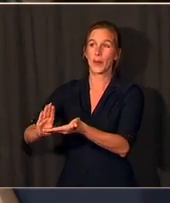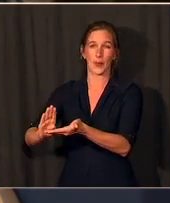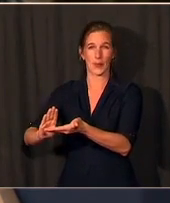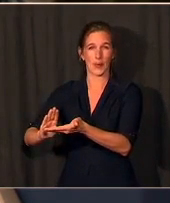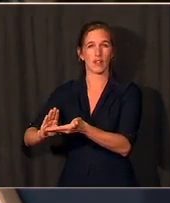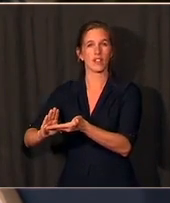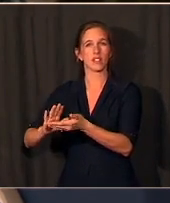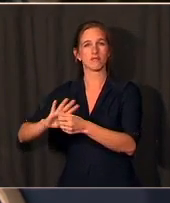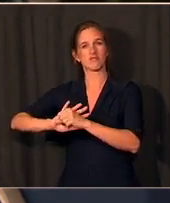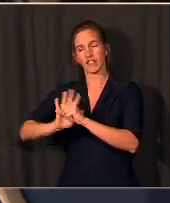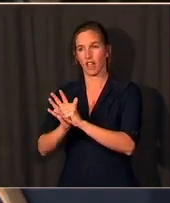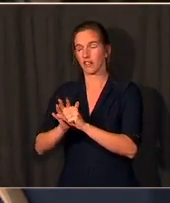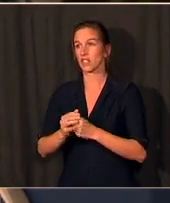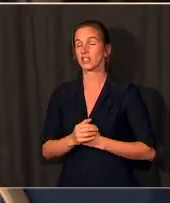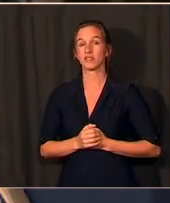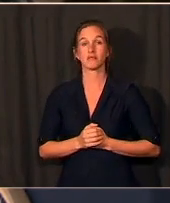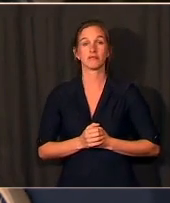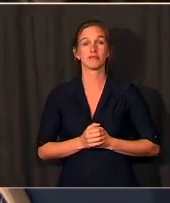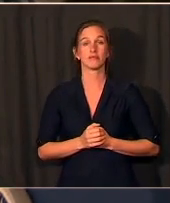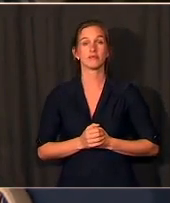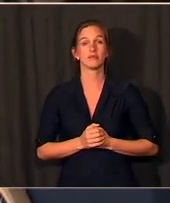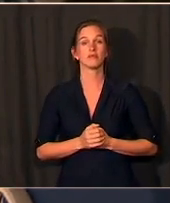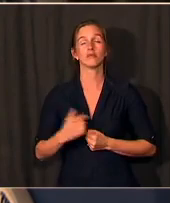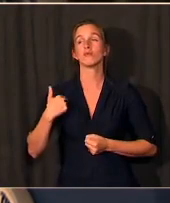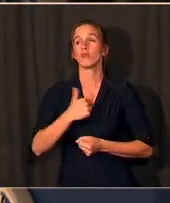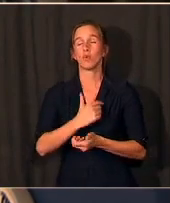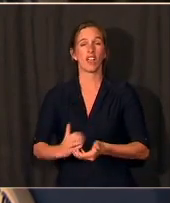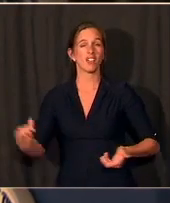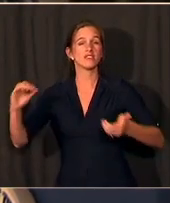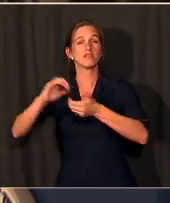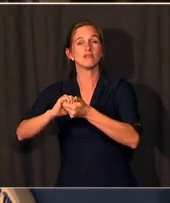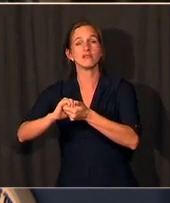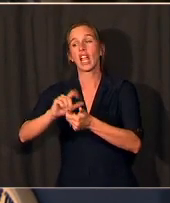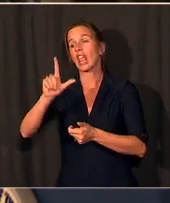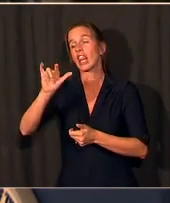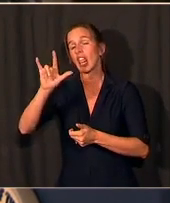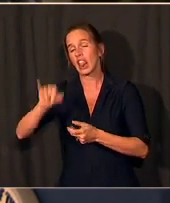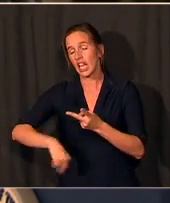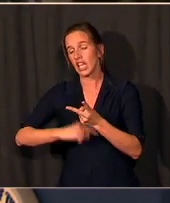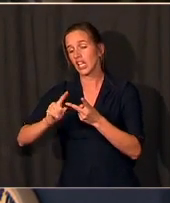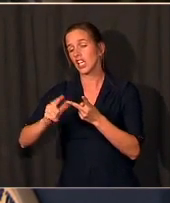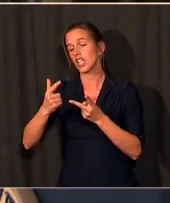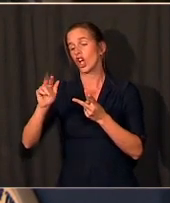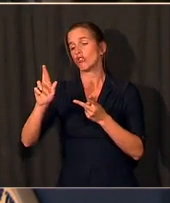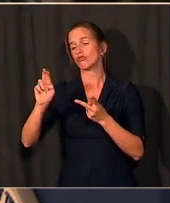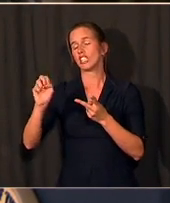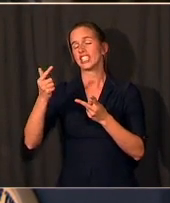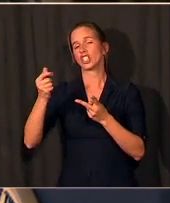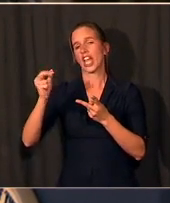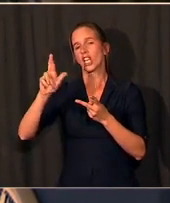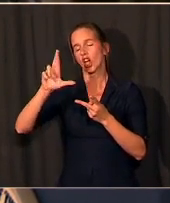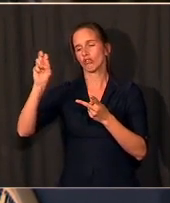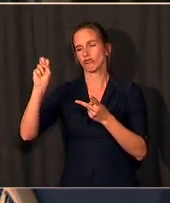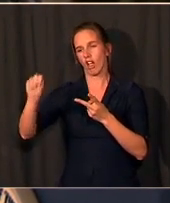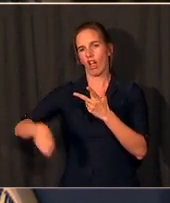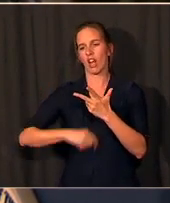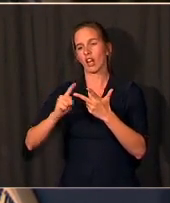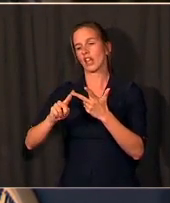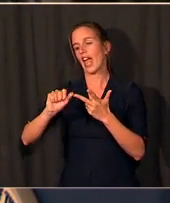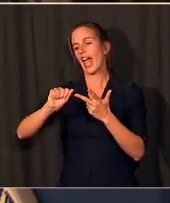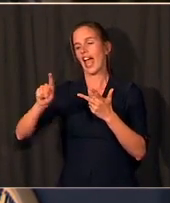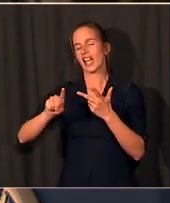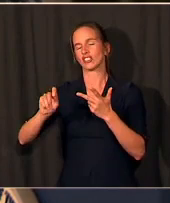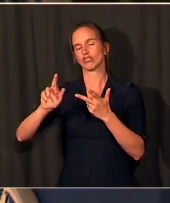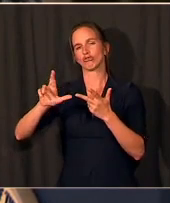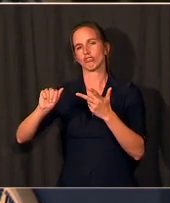Mr. President said, we have announced partnerships with Eli Lilly, with Regeneron, and with AstraZeneca. And on Monday, Eli Lilly's monoclonal antibody